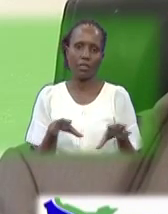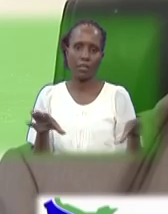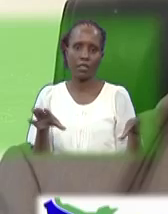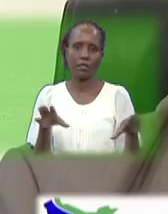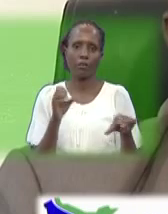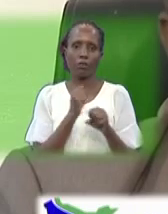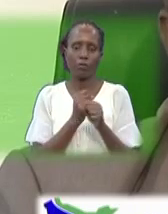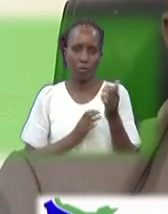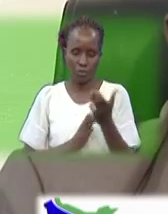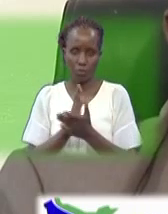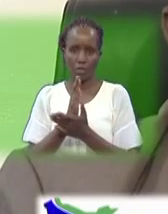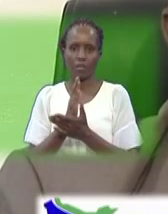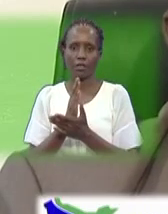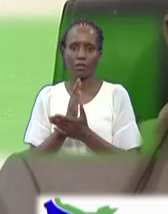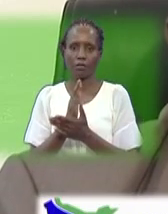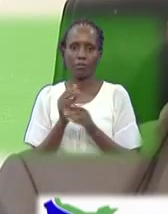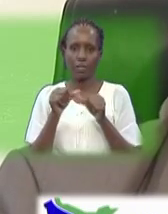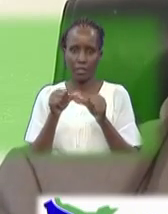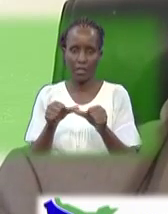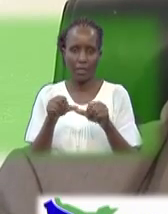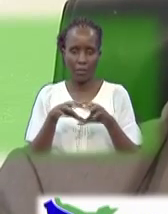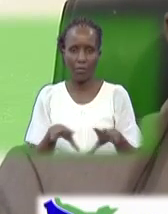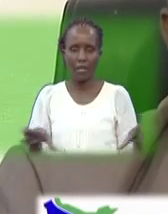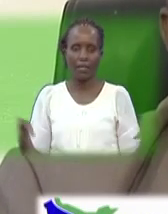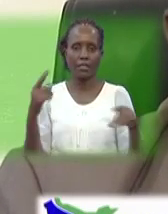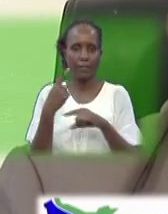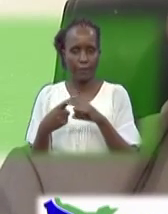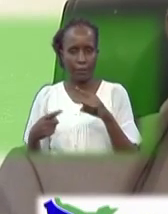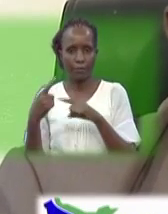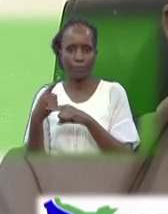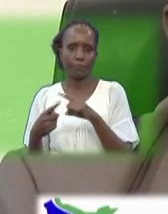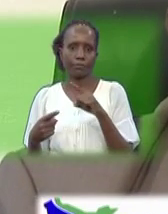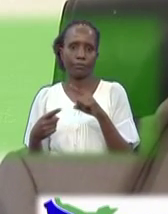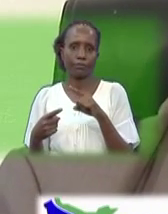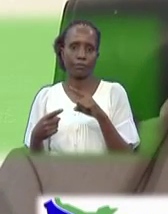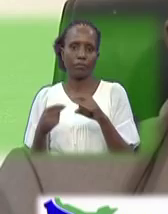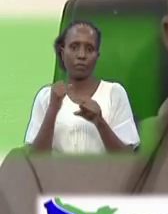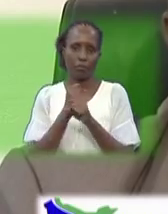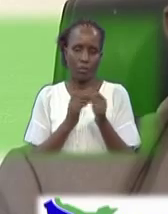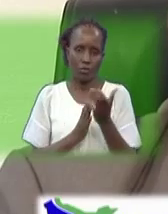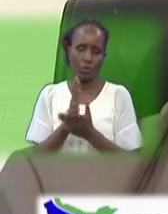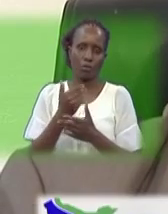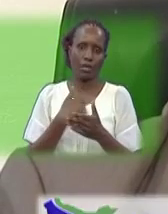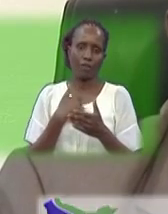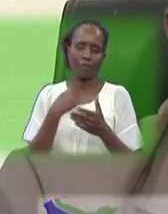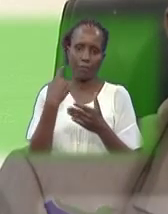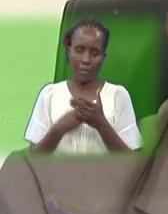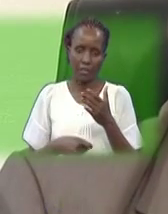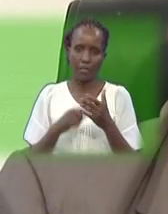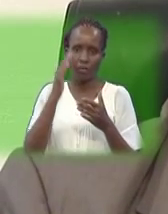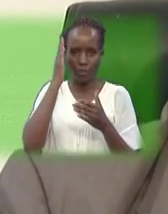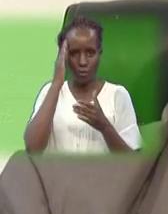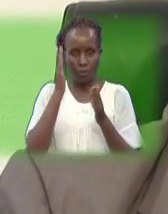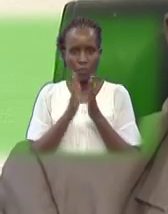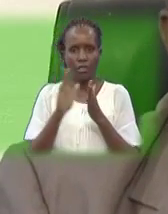So we make sure that we are in the market the whole year. We make sure that there is a price, which is actually even known by the local